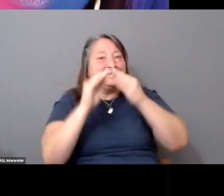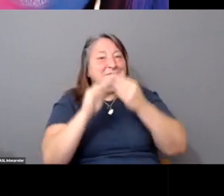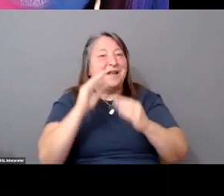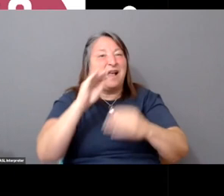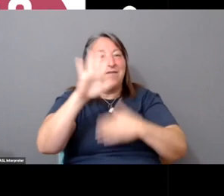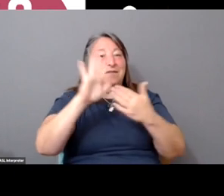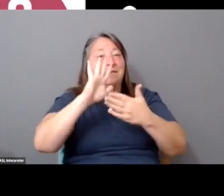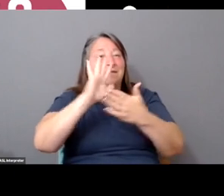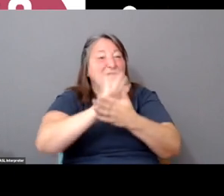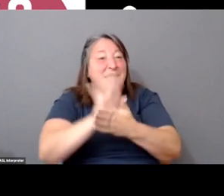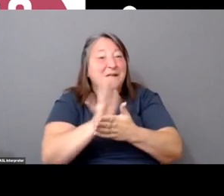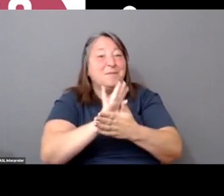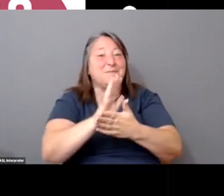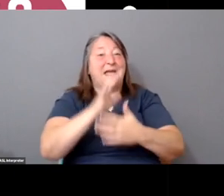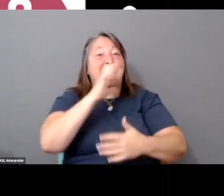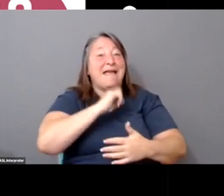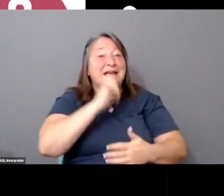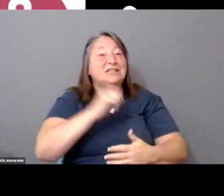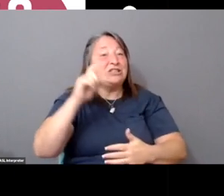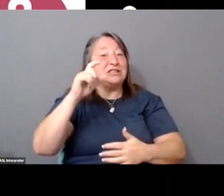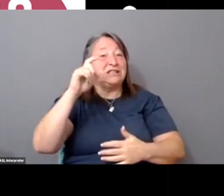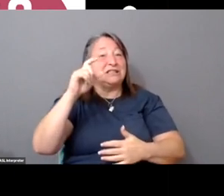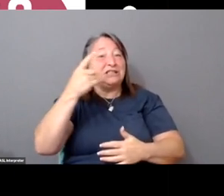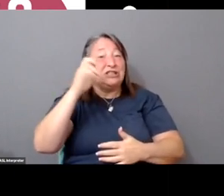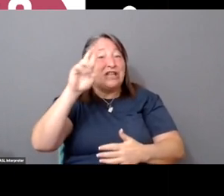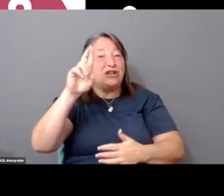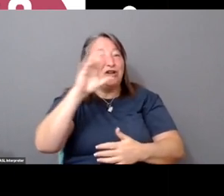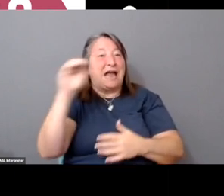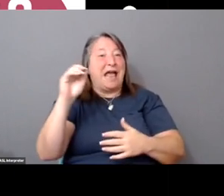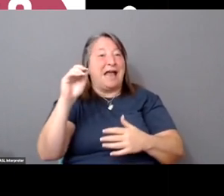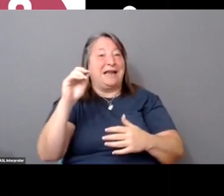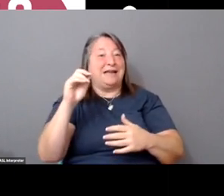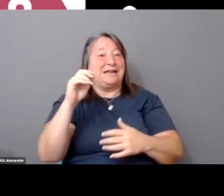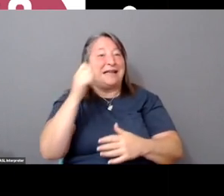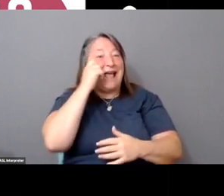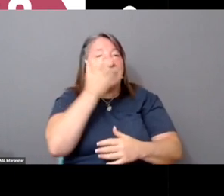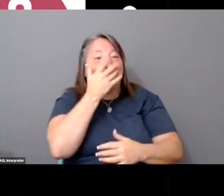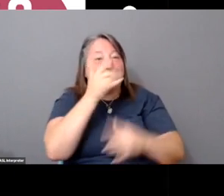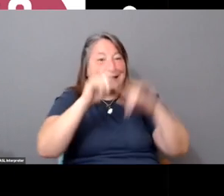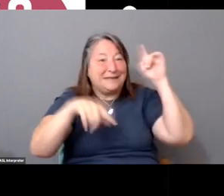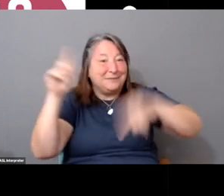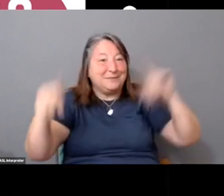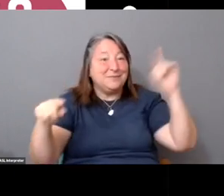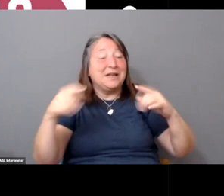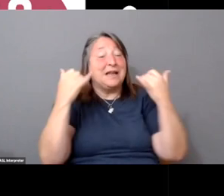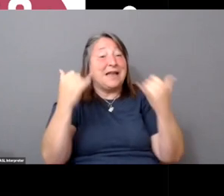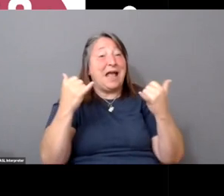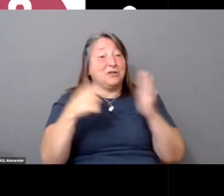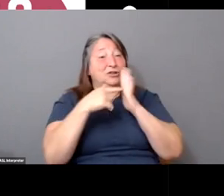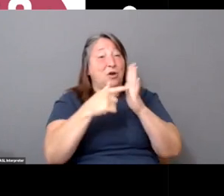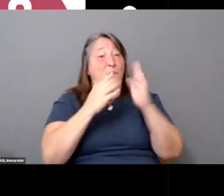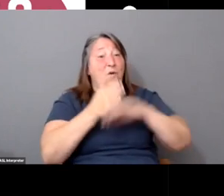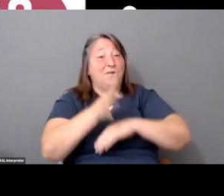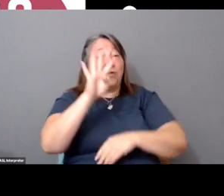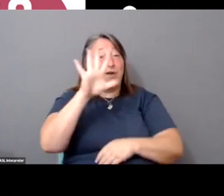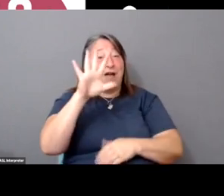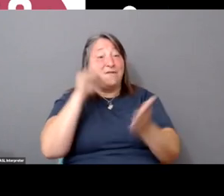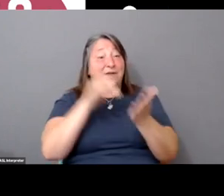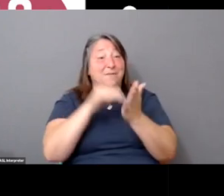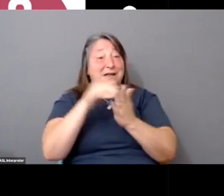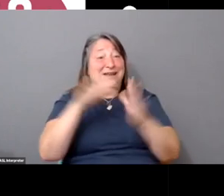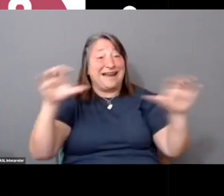ethnicity. To date, Movio has profiled the box office transactions of more than 45 million active